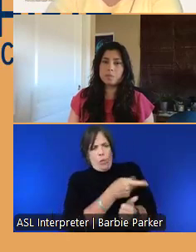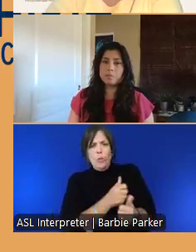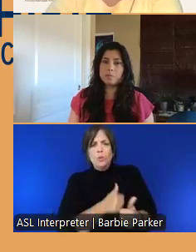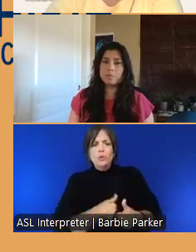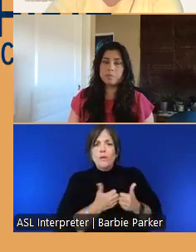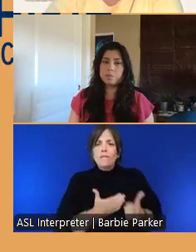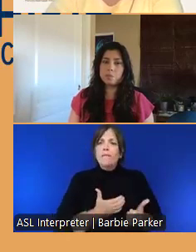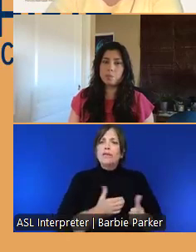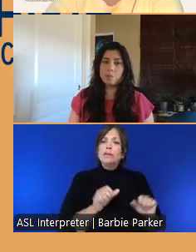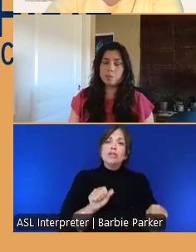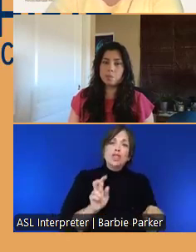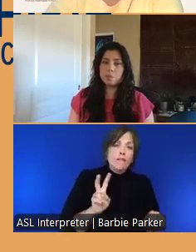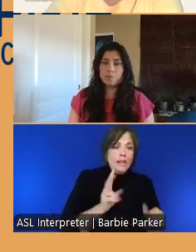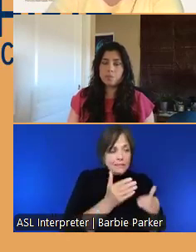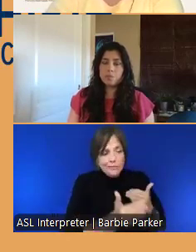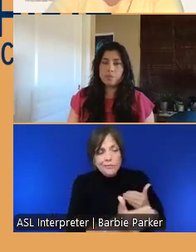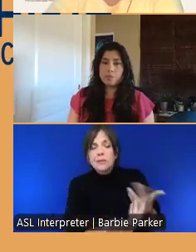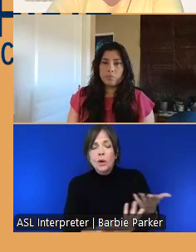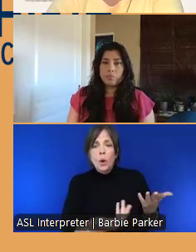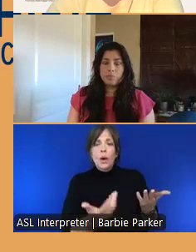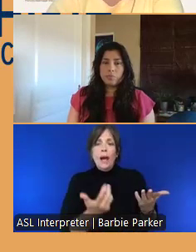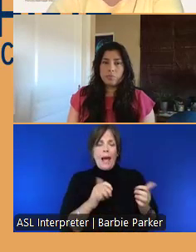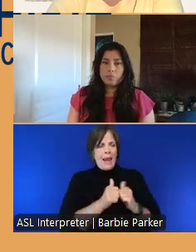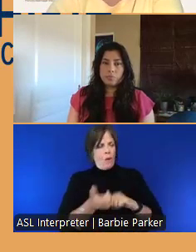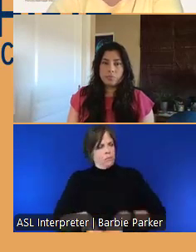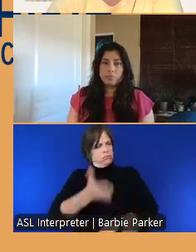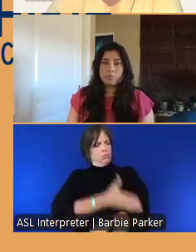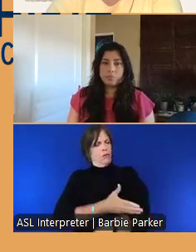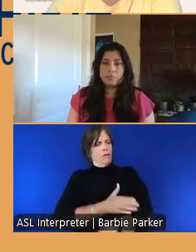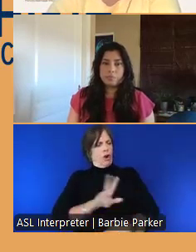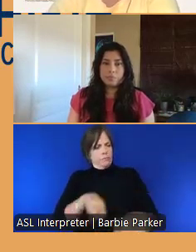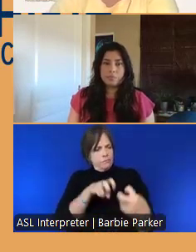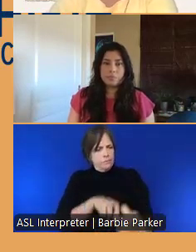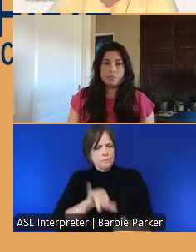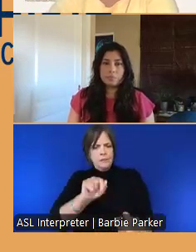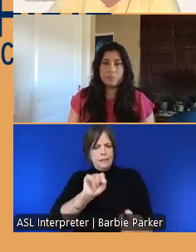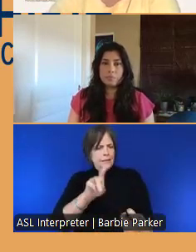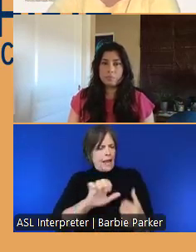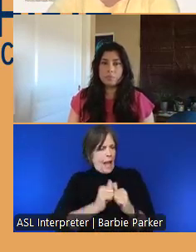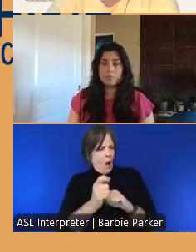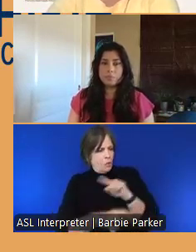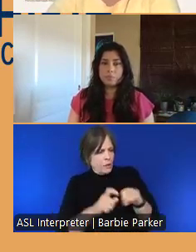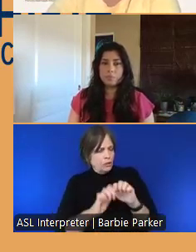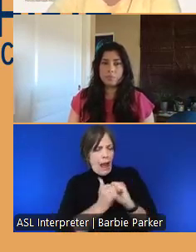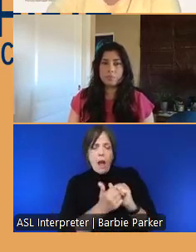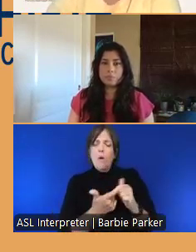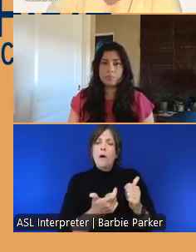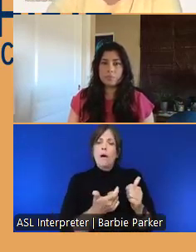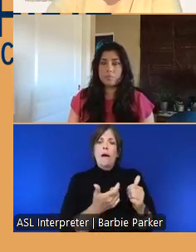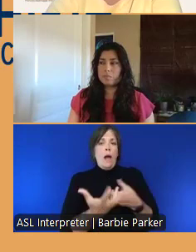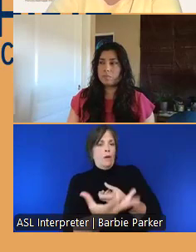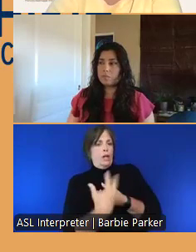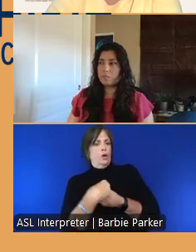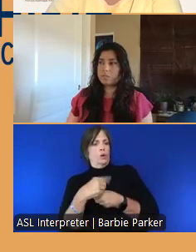enhance our intake assessment protocols, the questions that we ask, and how we can incorporate questions related to